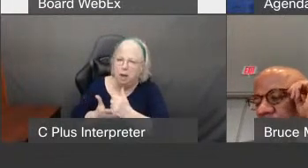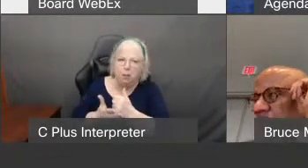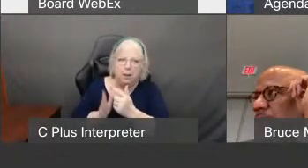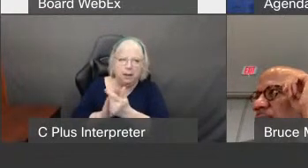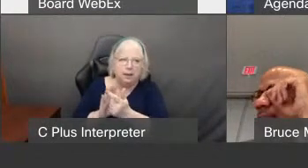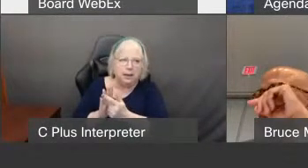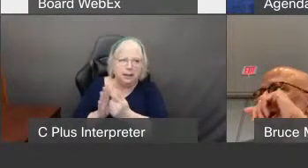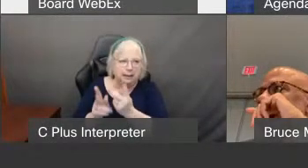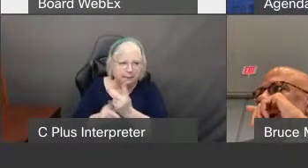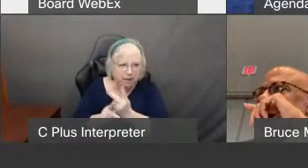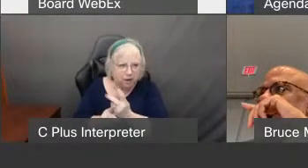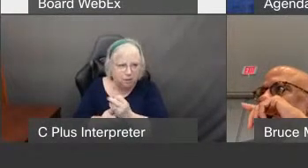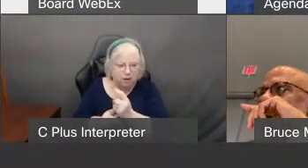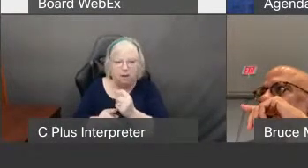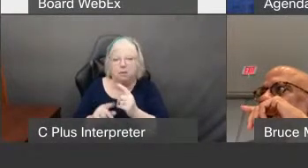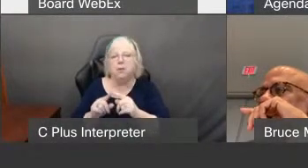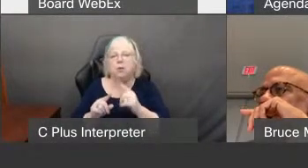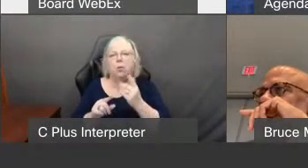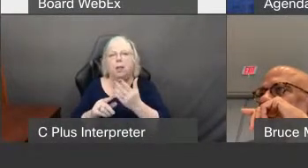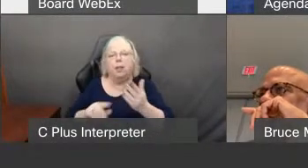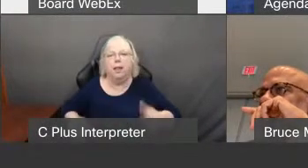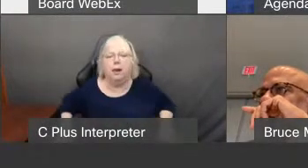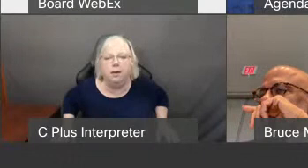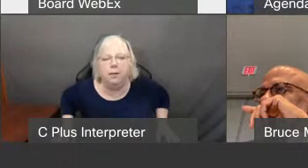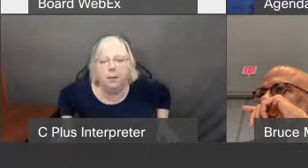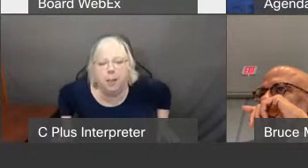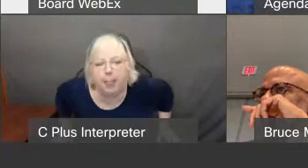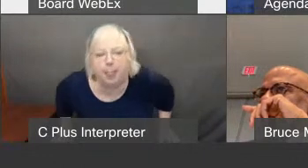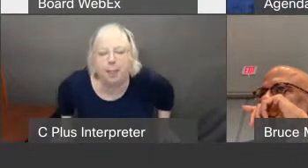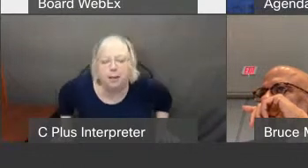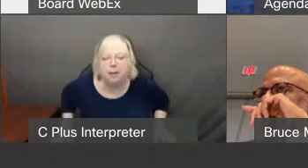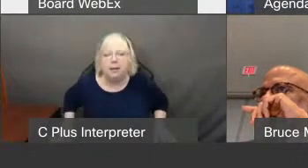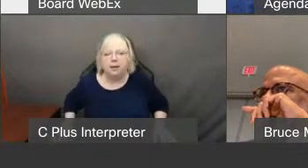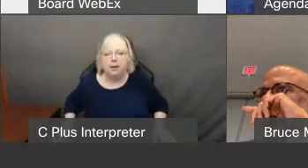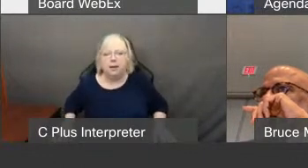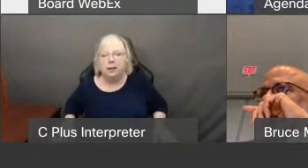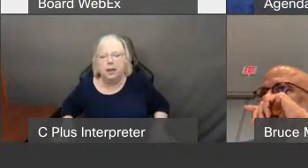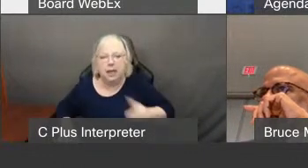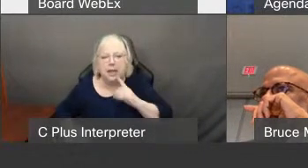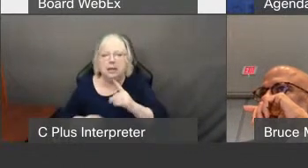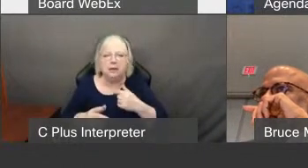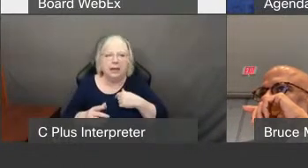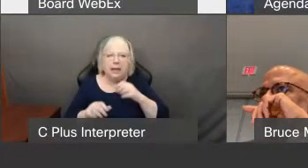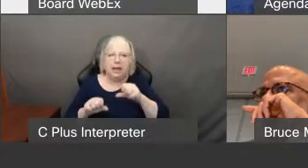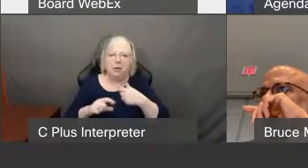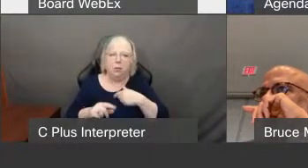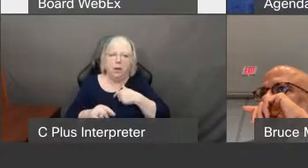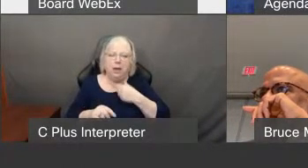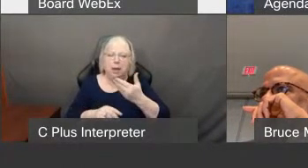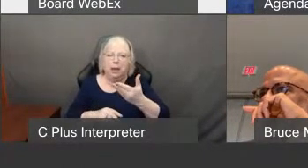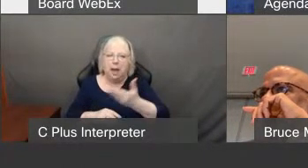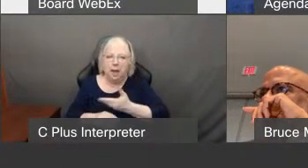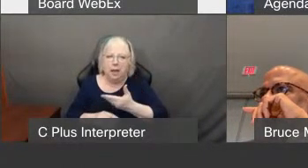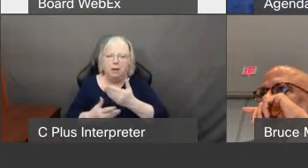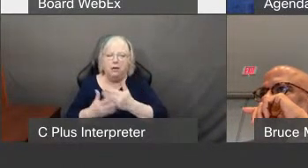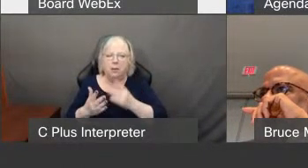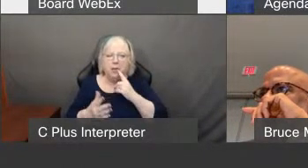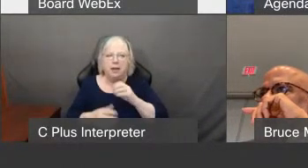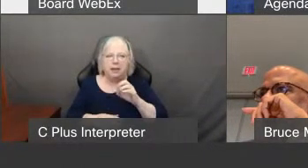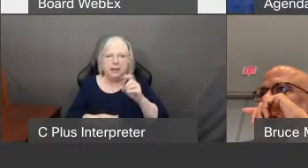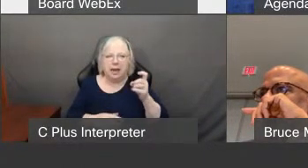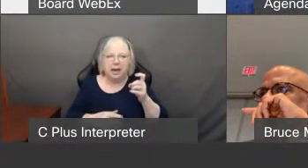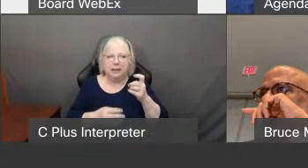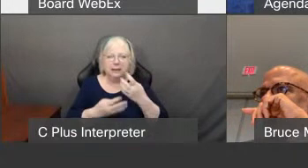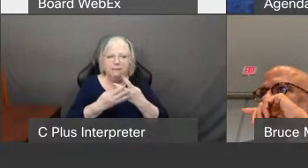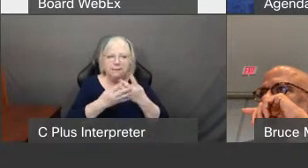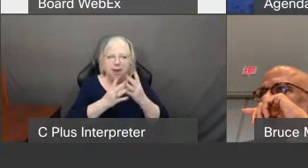possible. But one of the things we really need to do is figure out a way to employ some of these ex-felons to help improve or rehabilitate